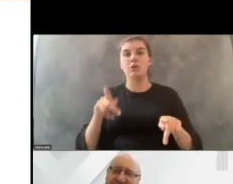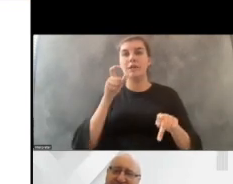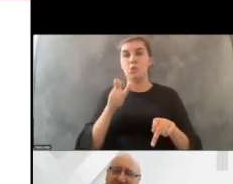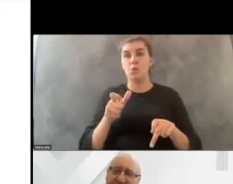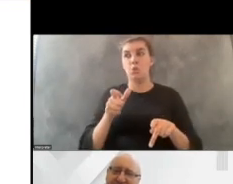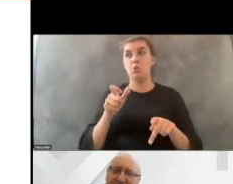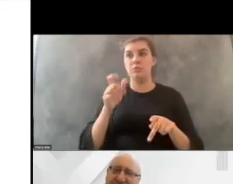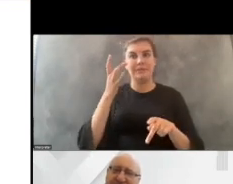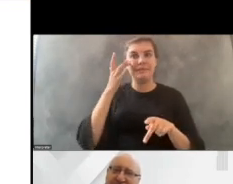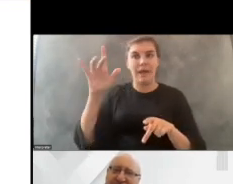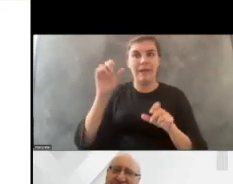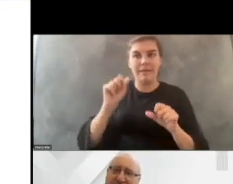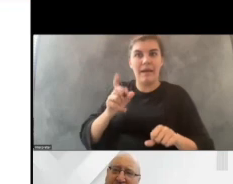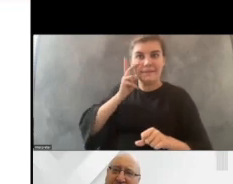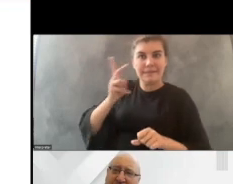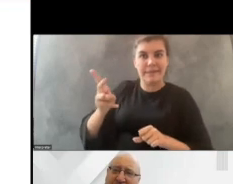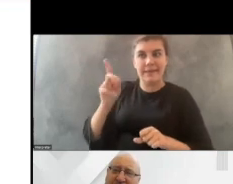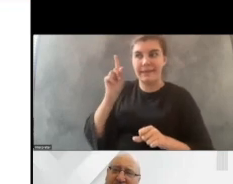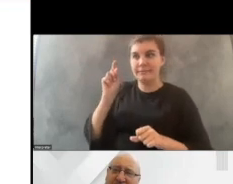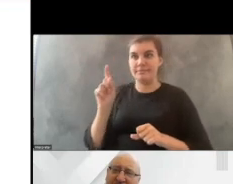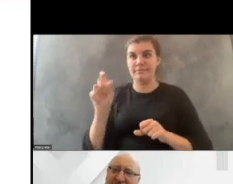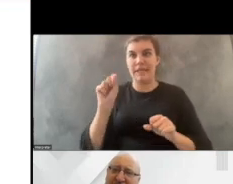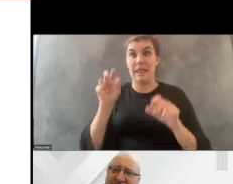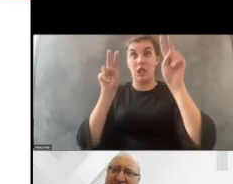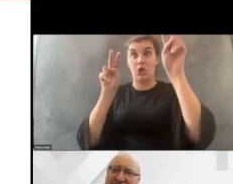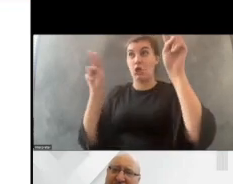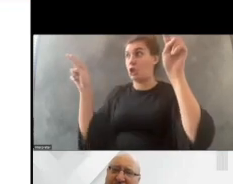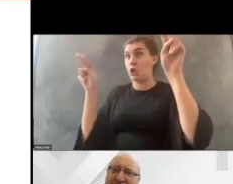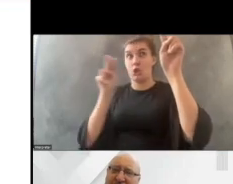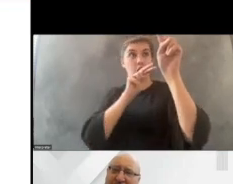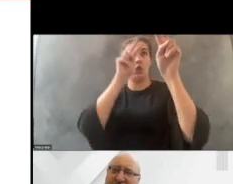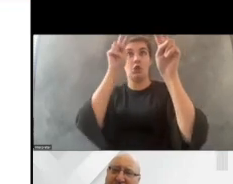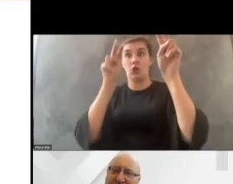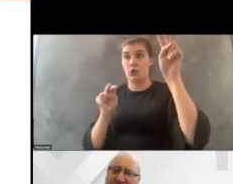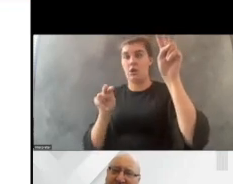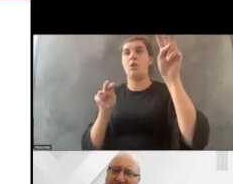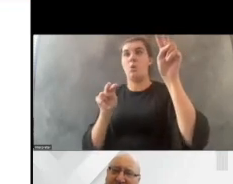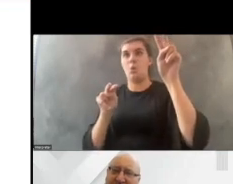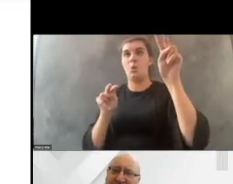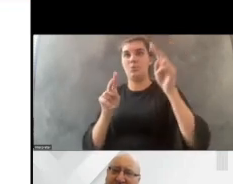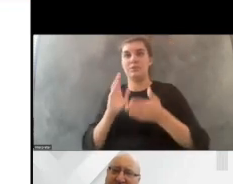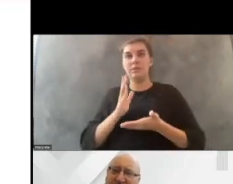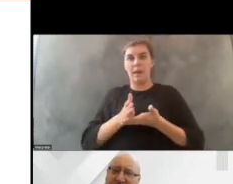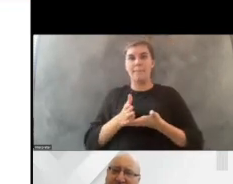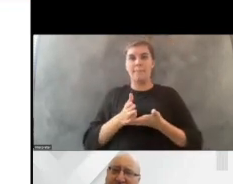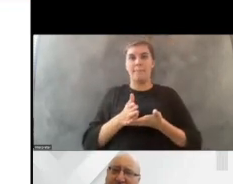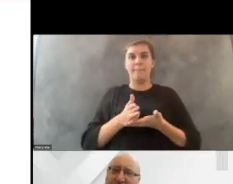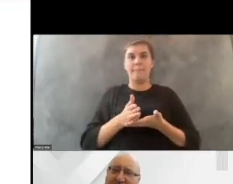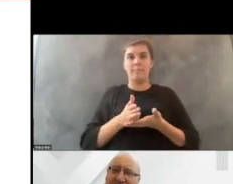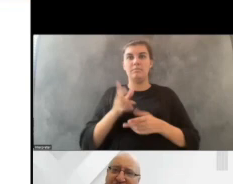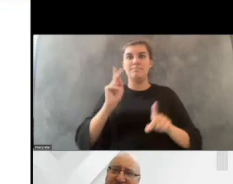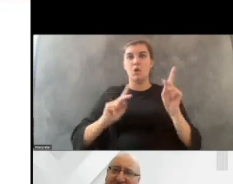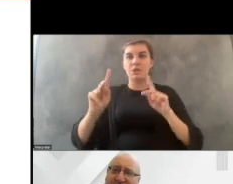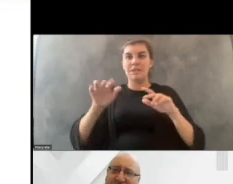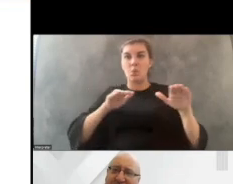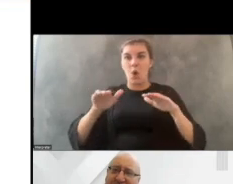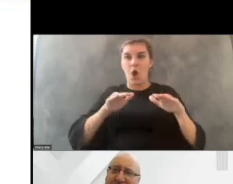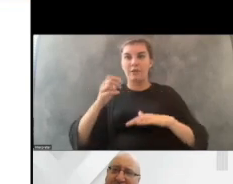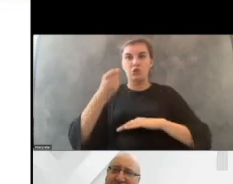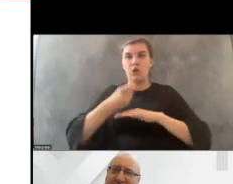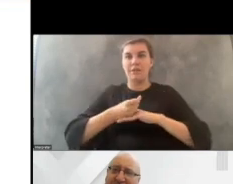itself that indicates the direction. If you push that button, that's the direction that you're crossing.